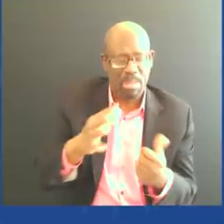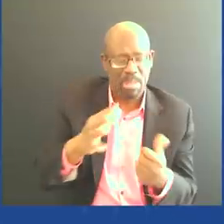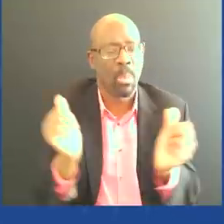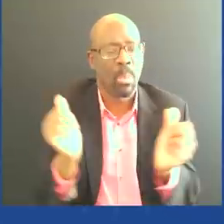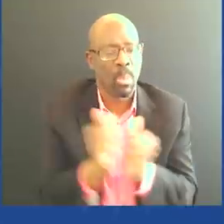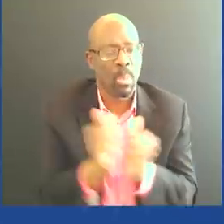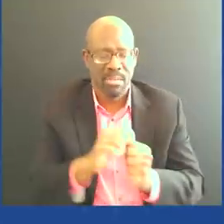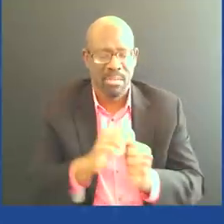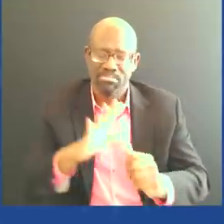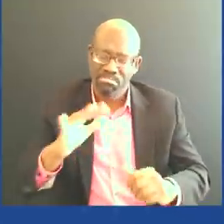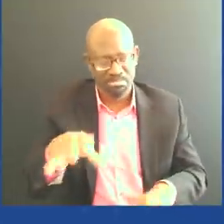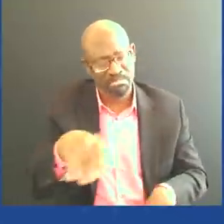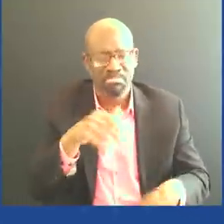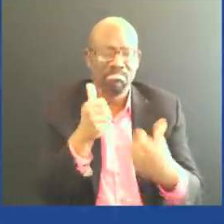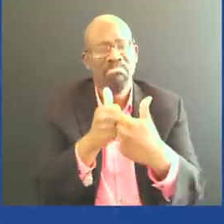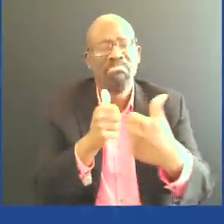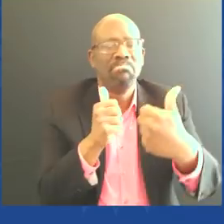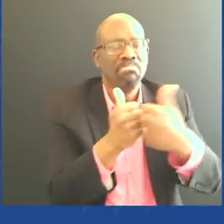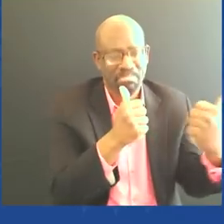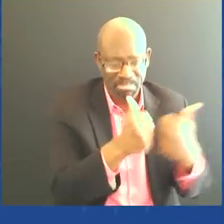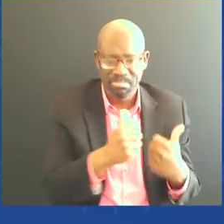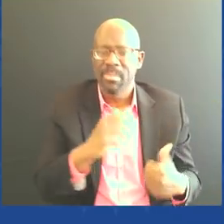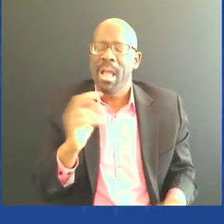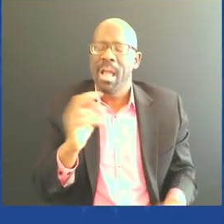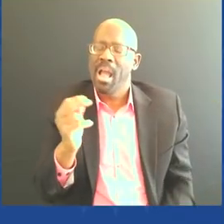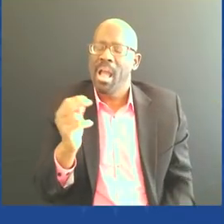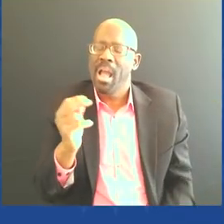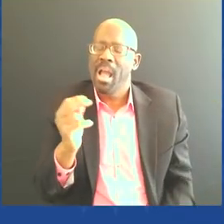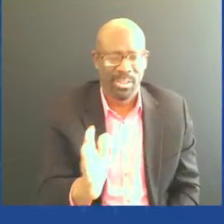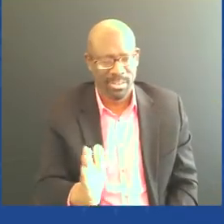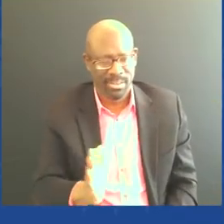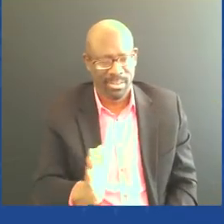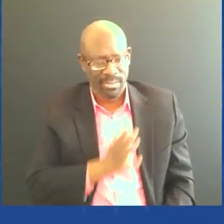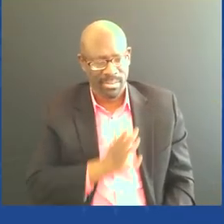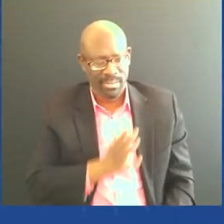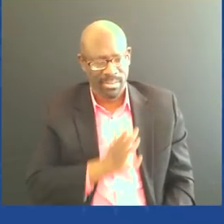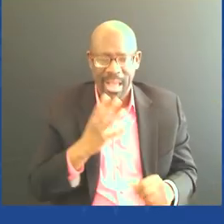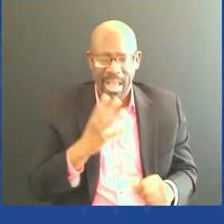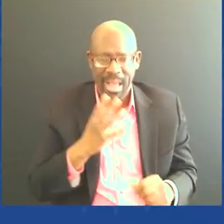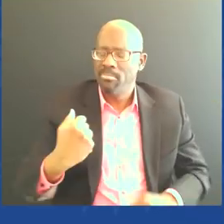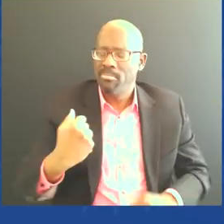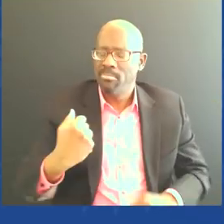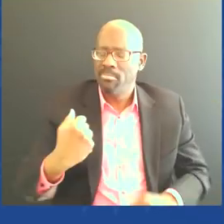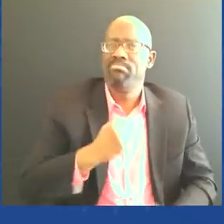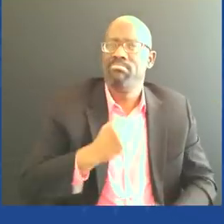the 125 sailors who serve on her decks.